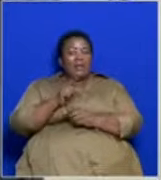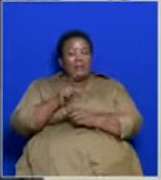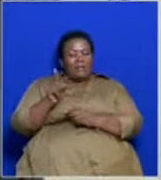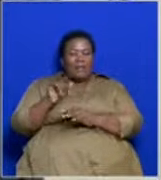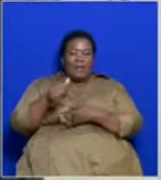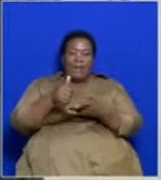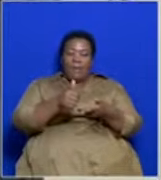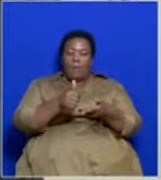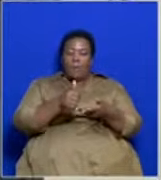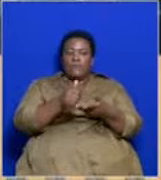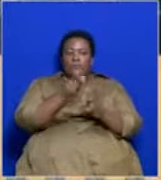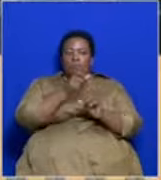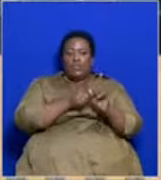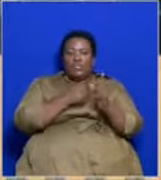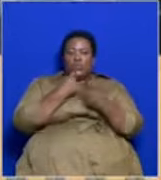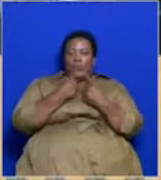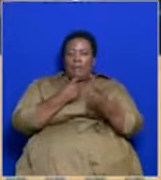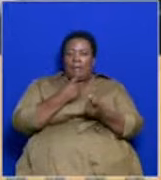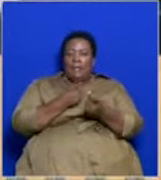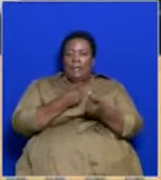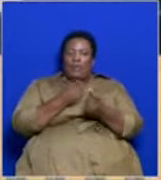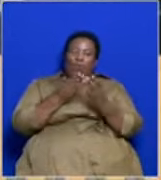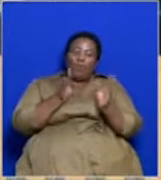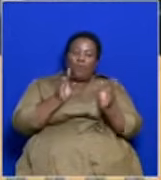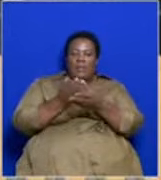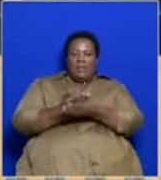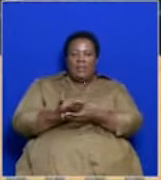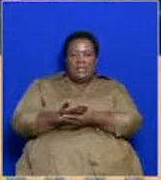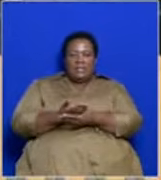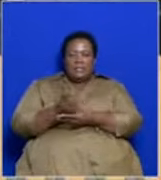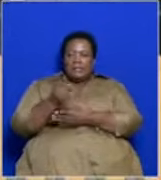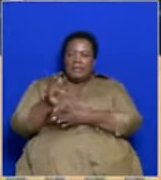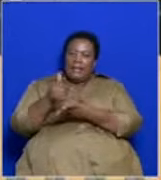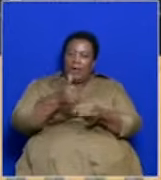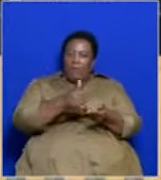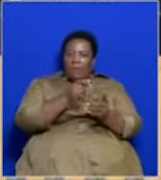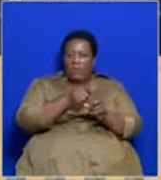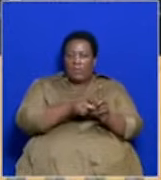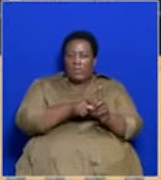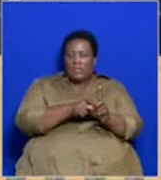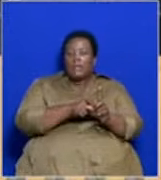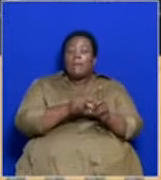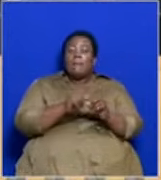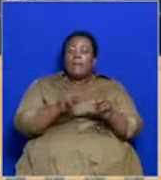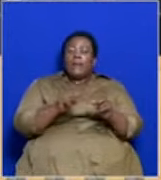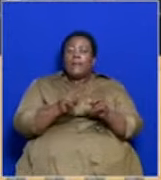complainant to open the case. Even though the